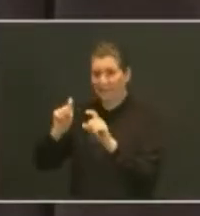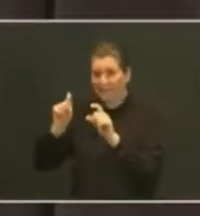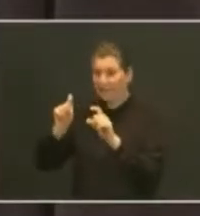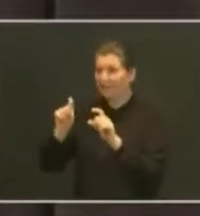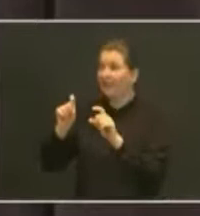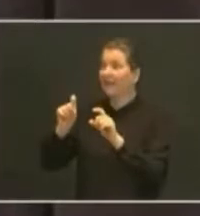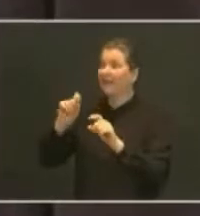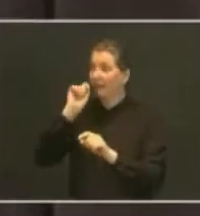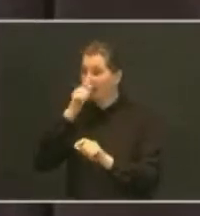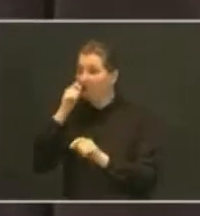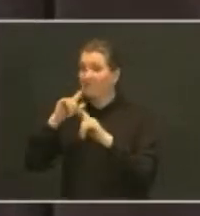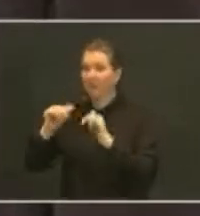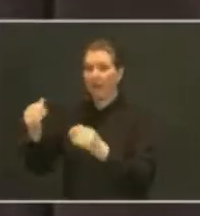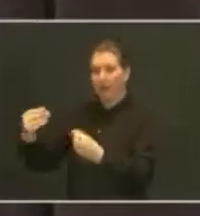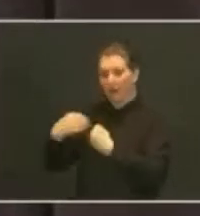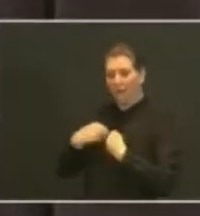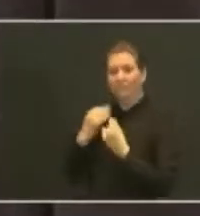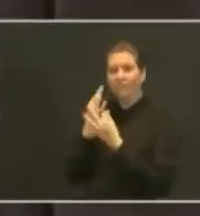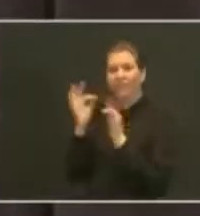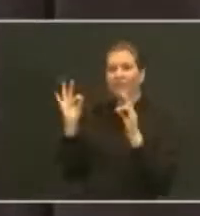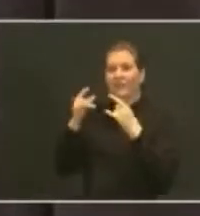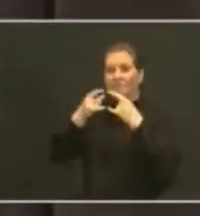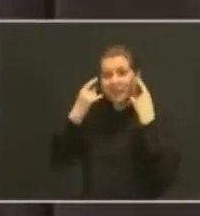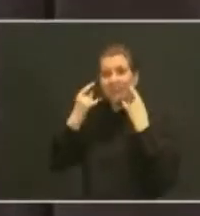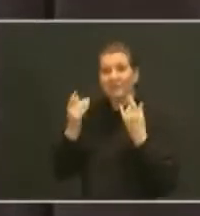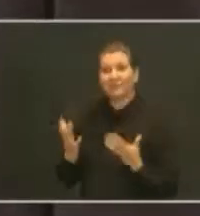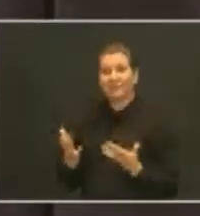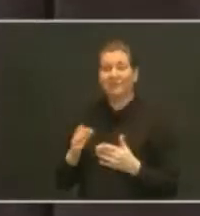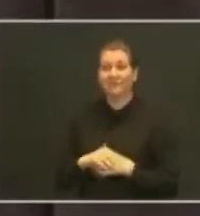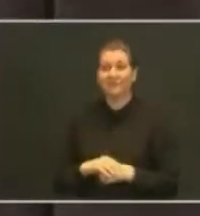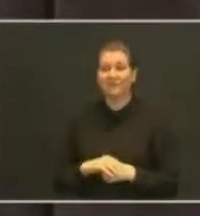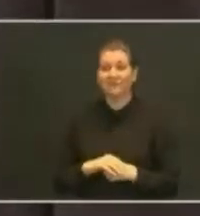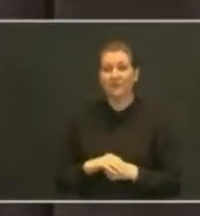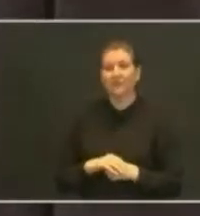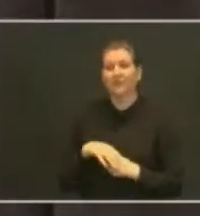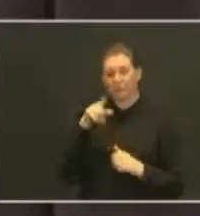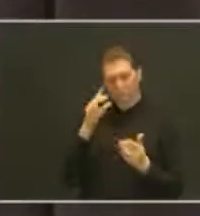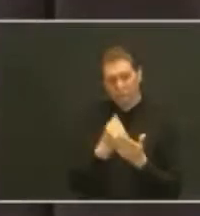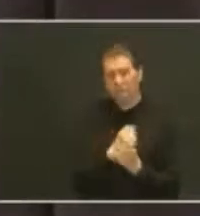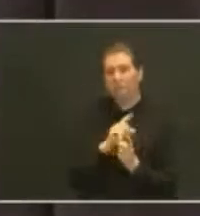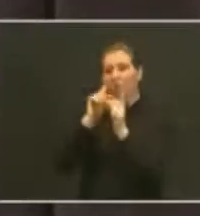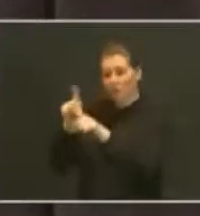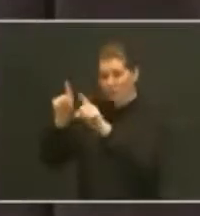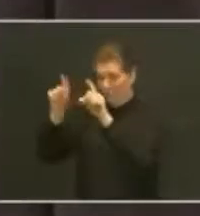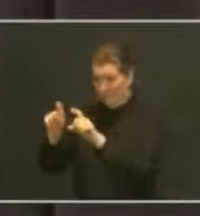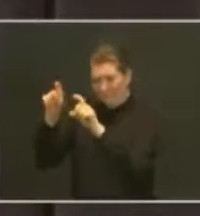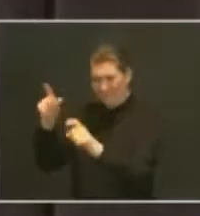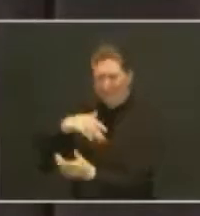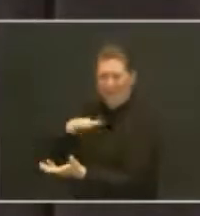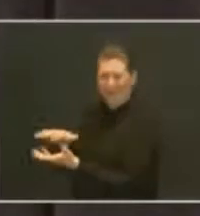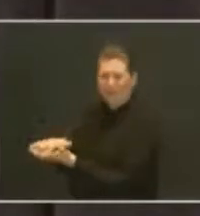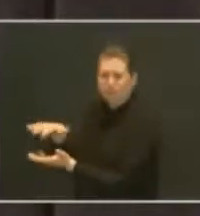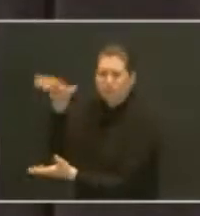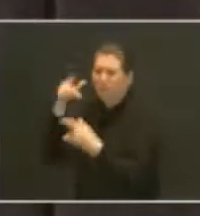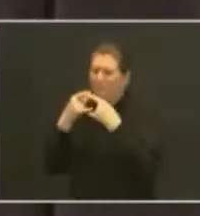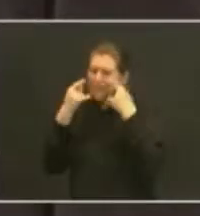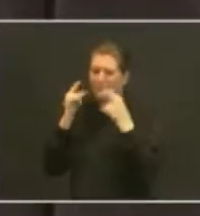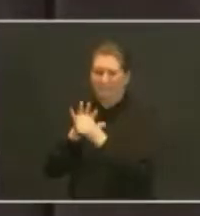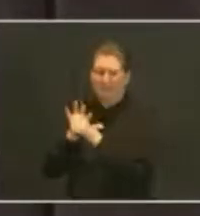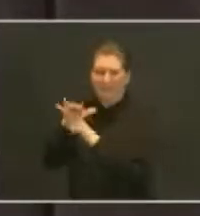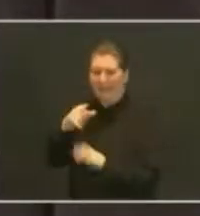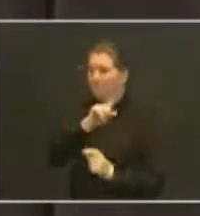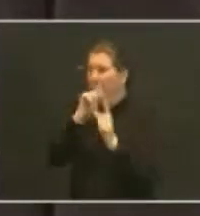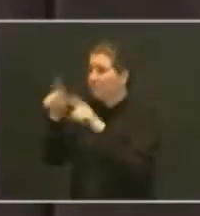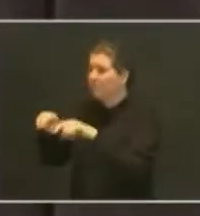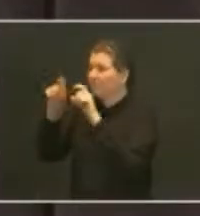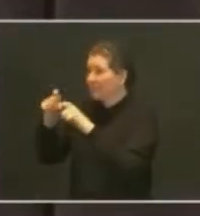We'll be giving out those masks at the testing sites across the state so that you can get your test and get your mask